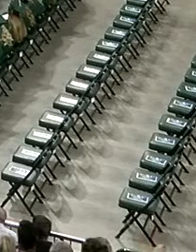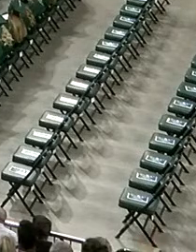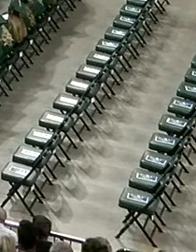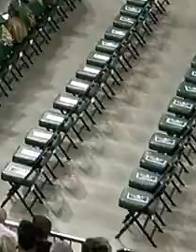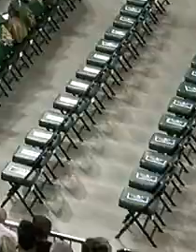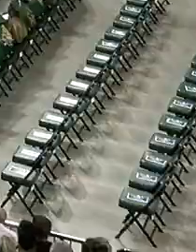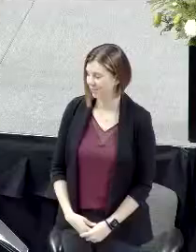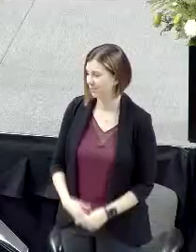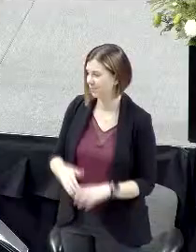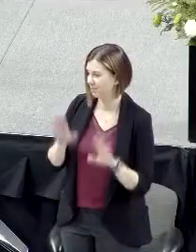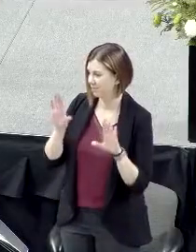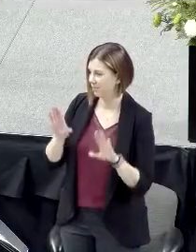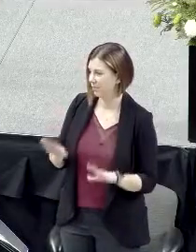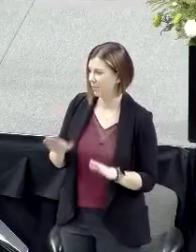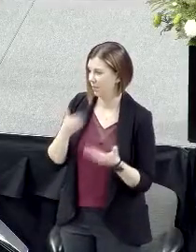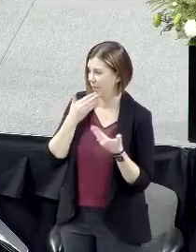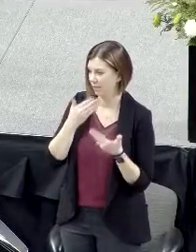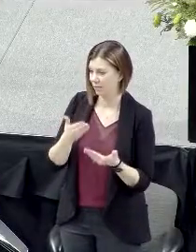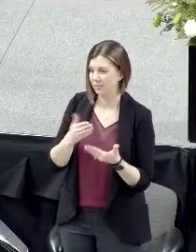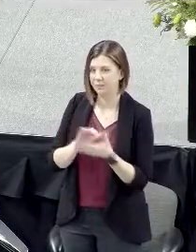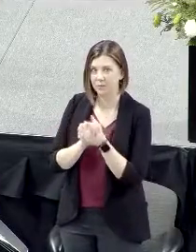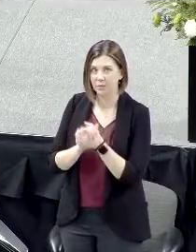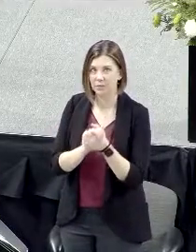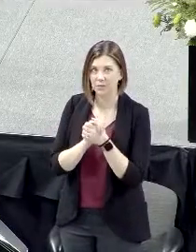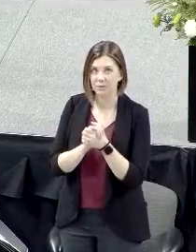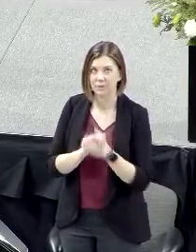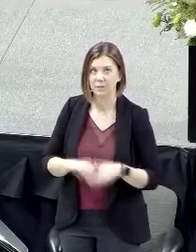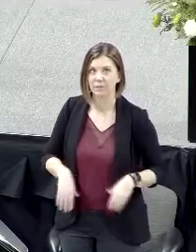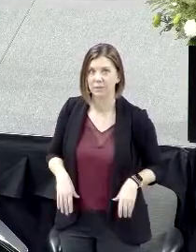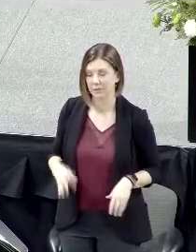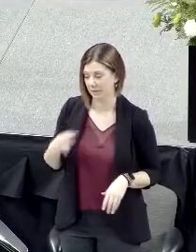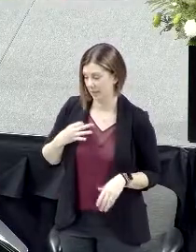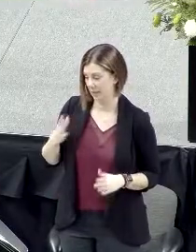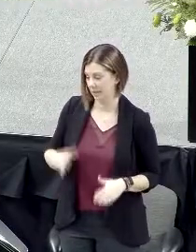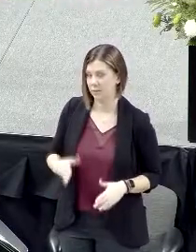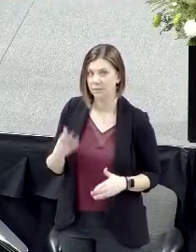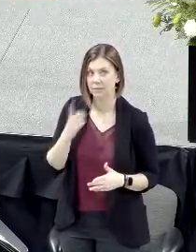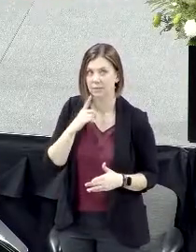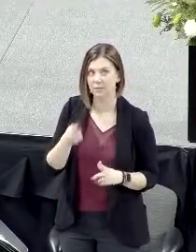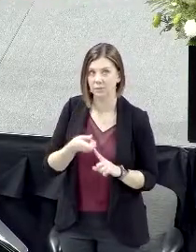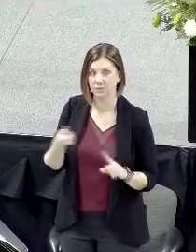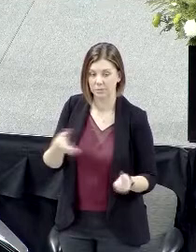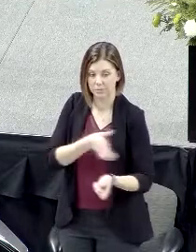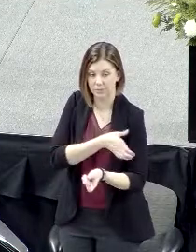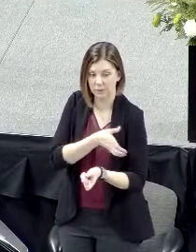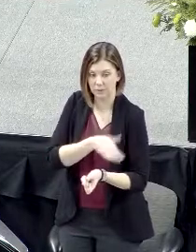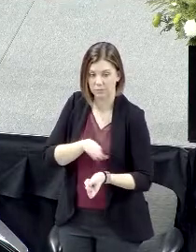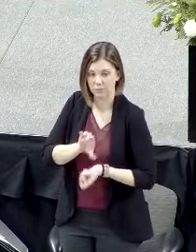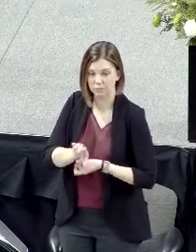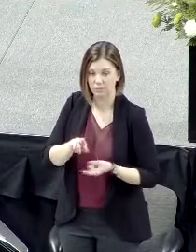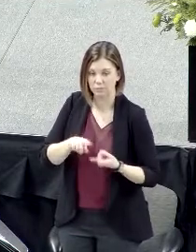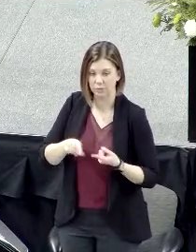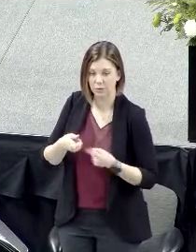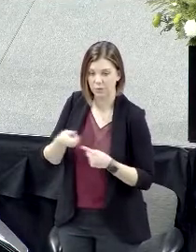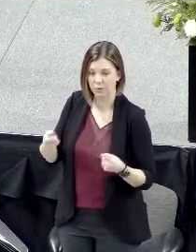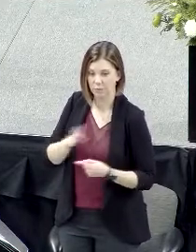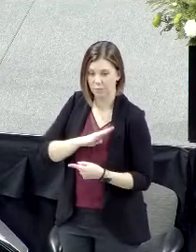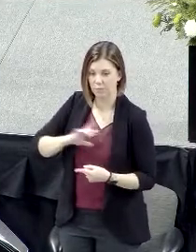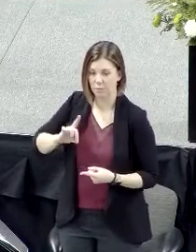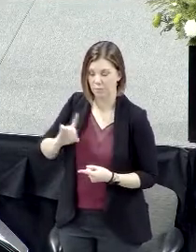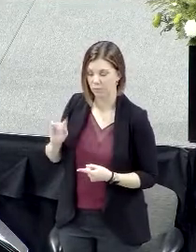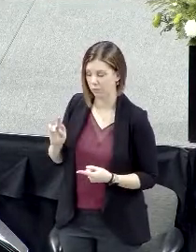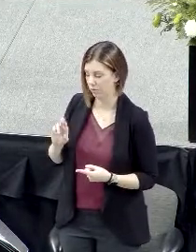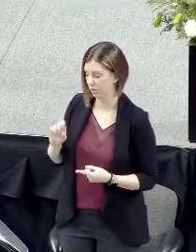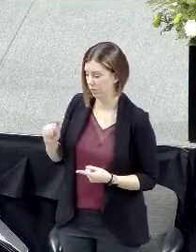That's great news. Congratulations. Candidates, by the virtue vested in me by the Board of Trustees of